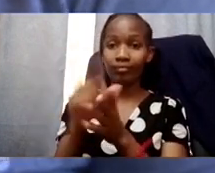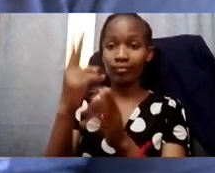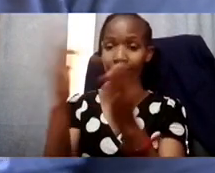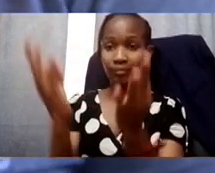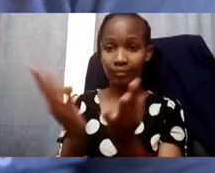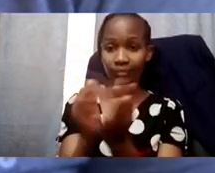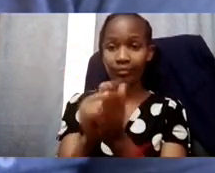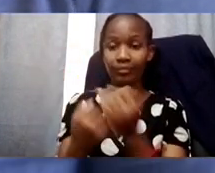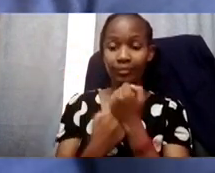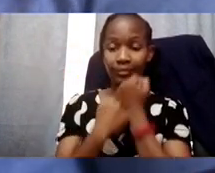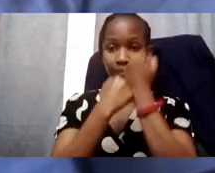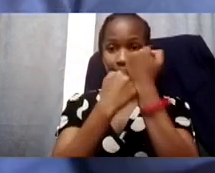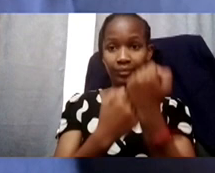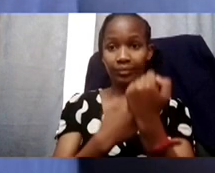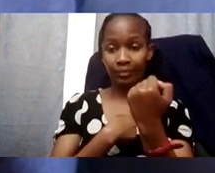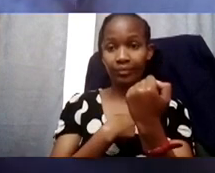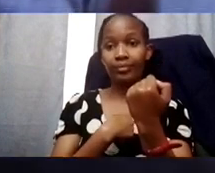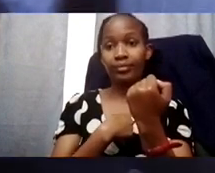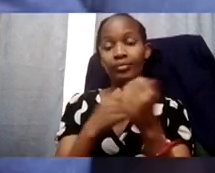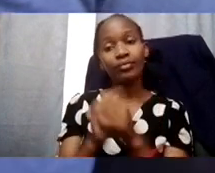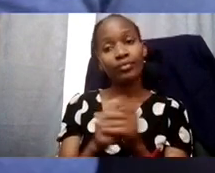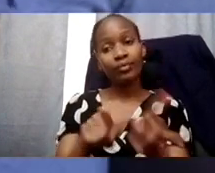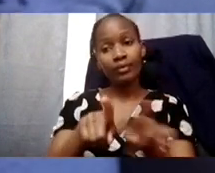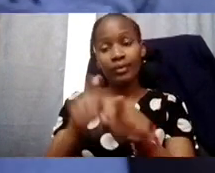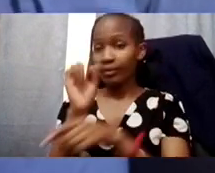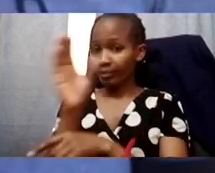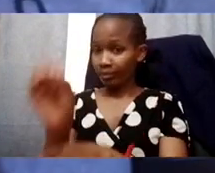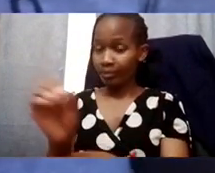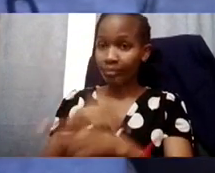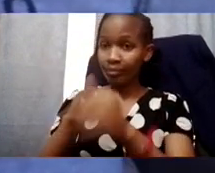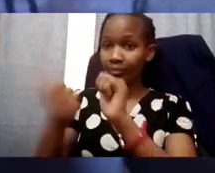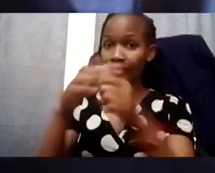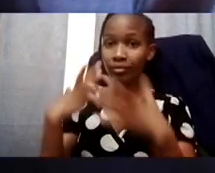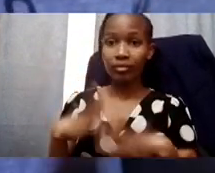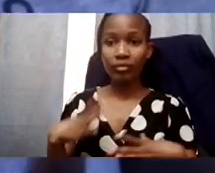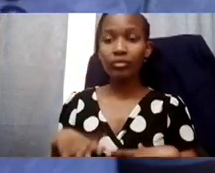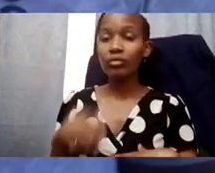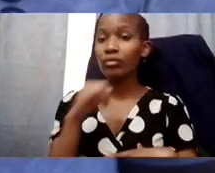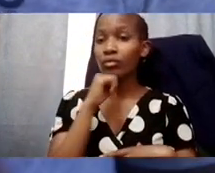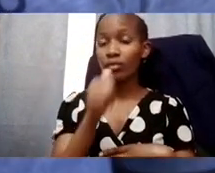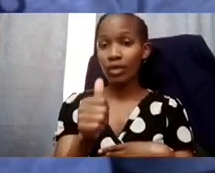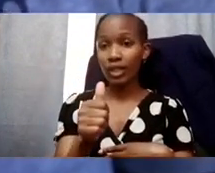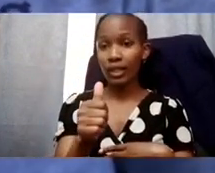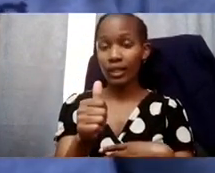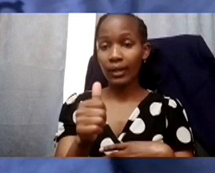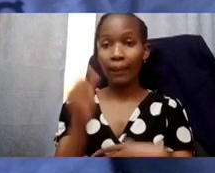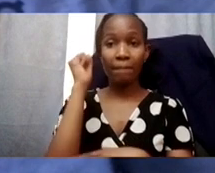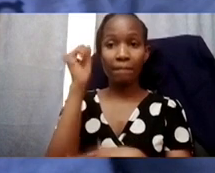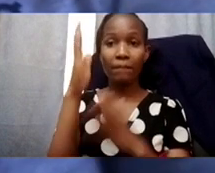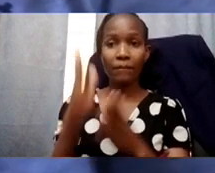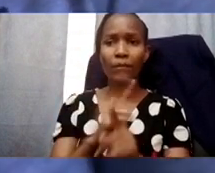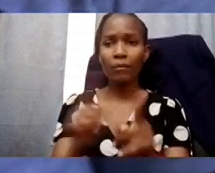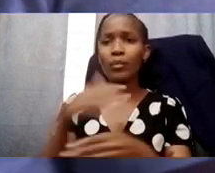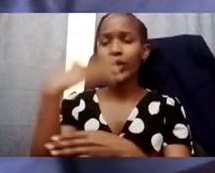supported me all along. So as a sports people, we are not conflict, we are not politicians, but we can always prepare